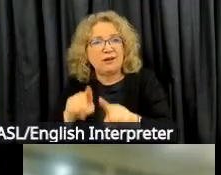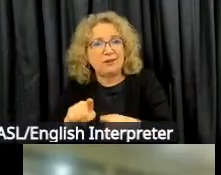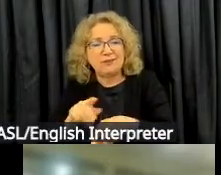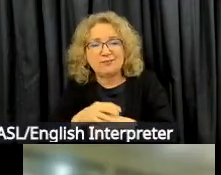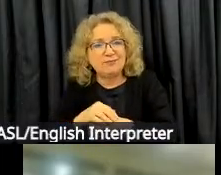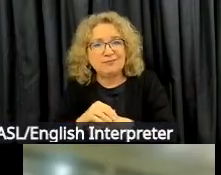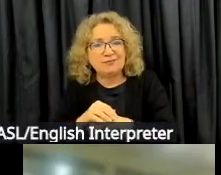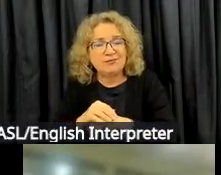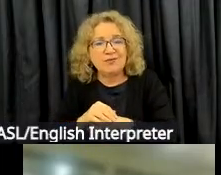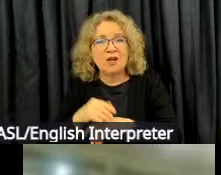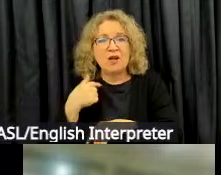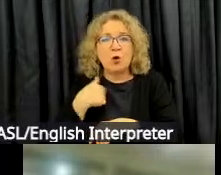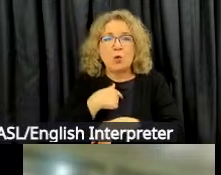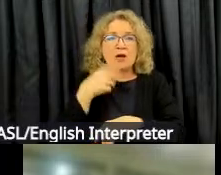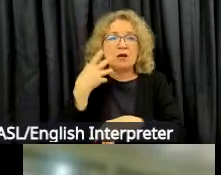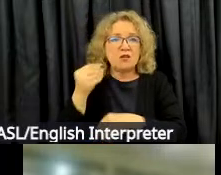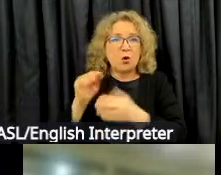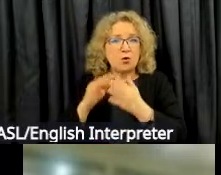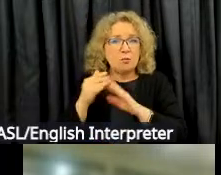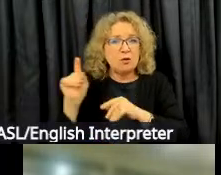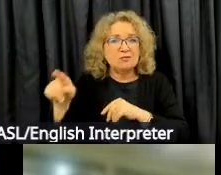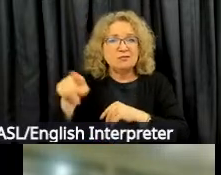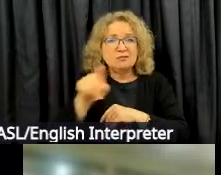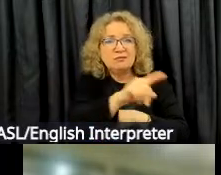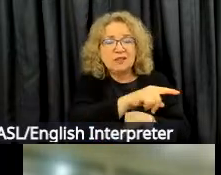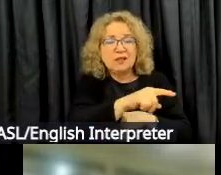is resoundingly get this thing done.